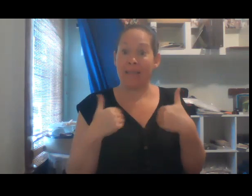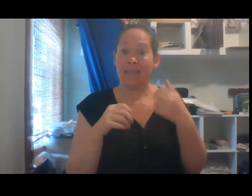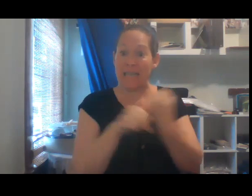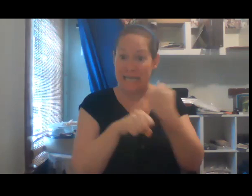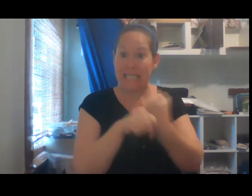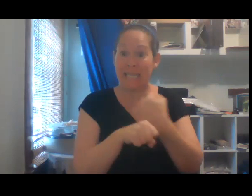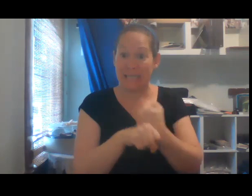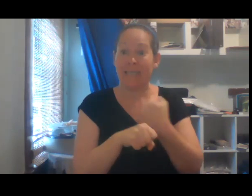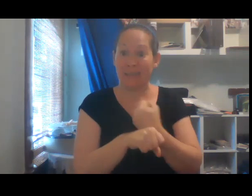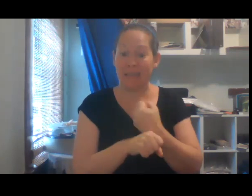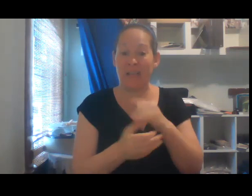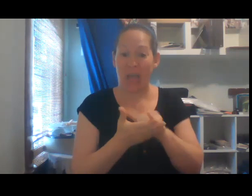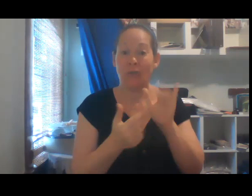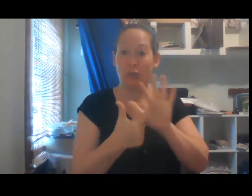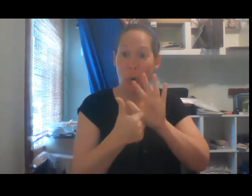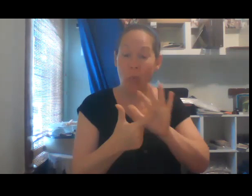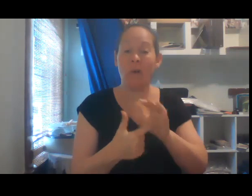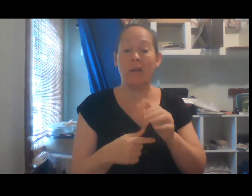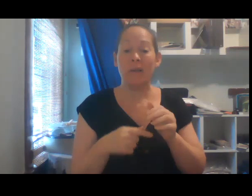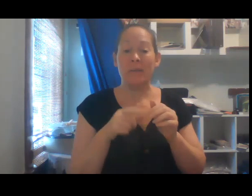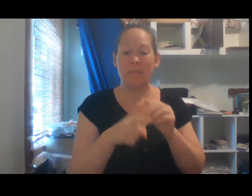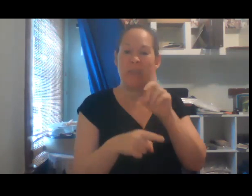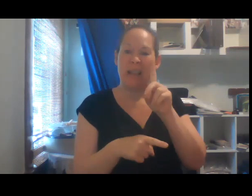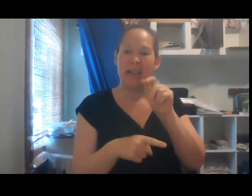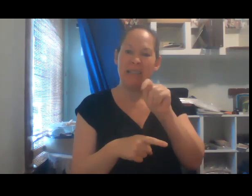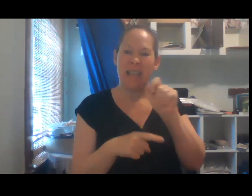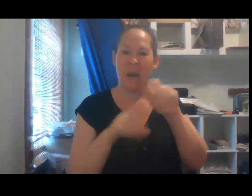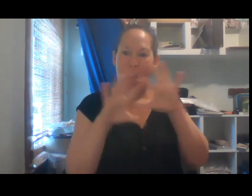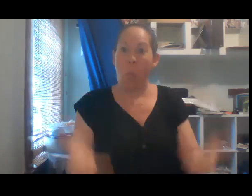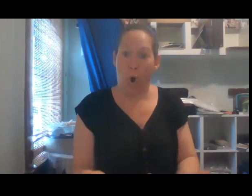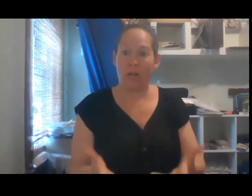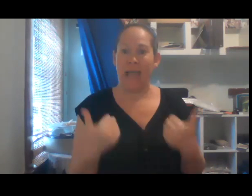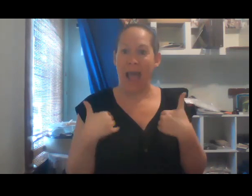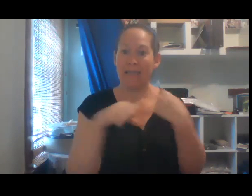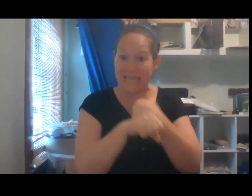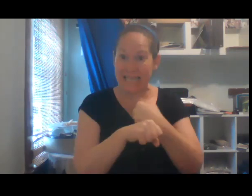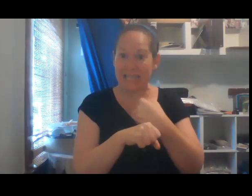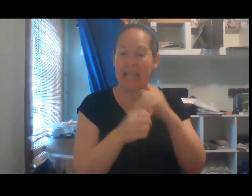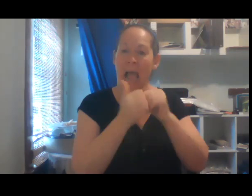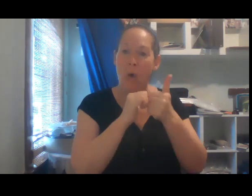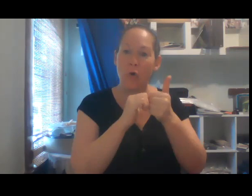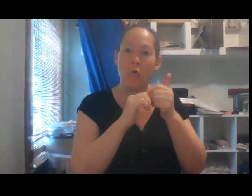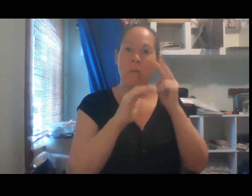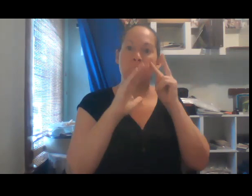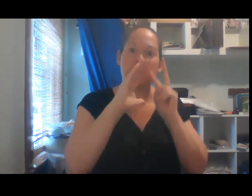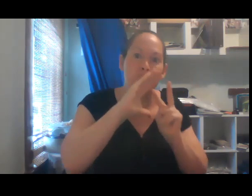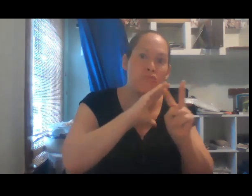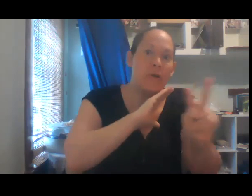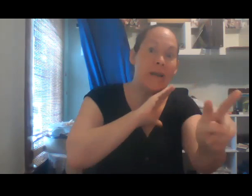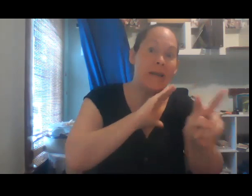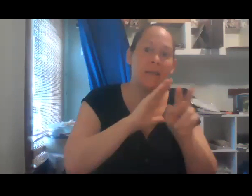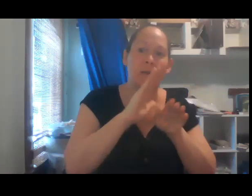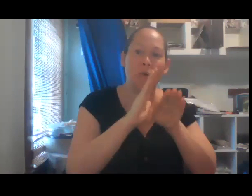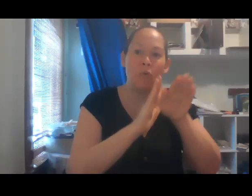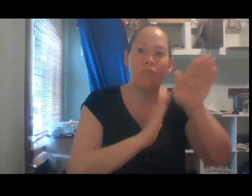statistic books. There's a Data World, which keeps statistics. And the projected doubling times of populations or decay times